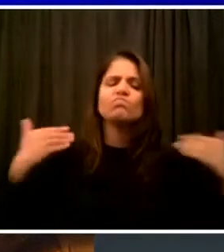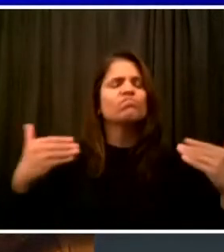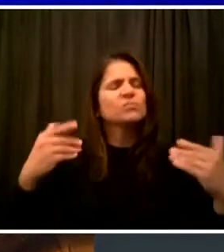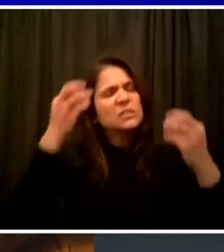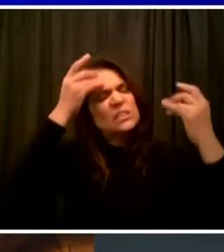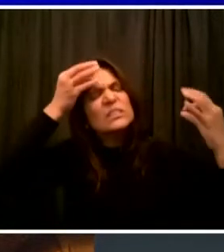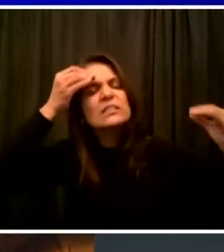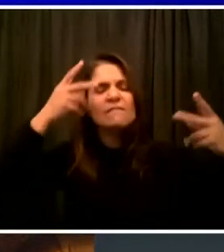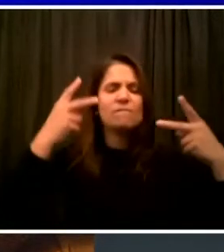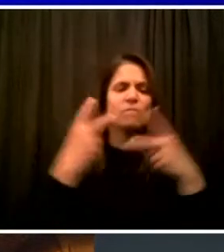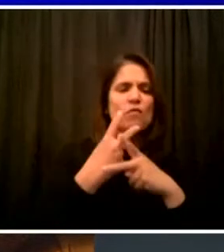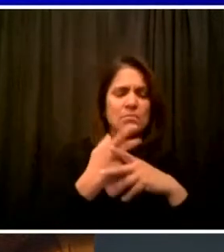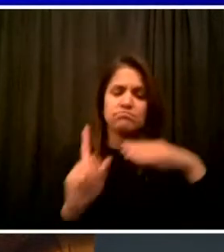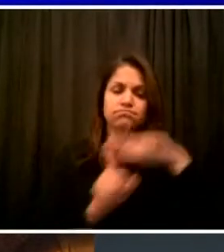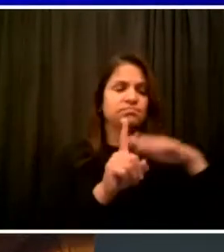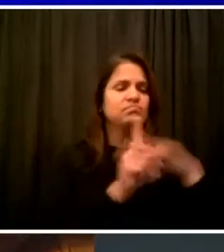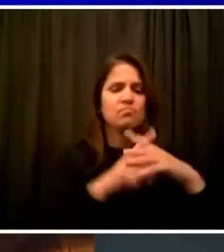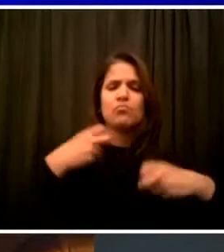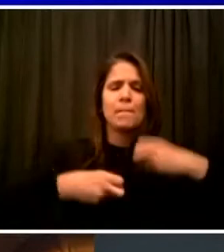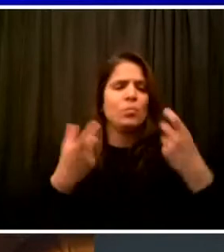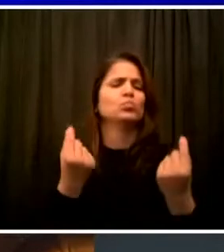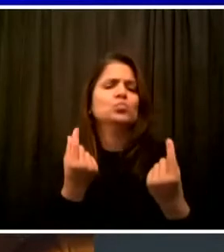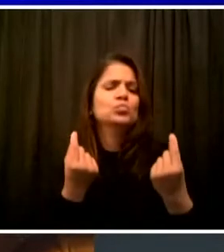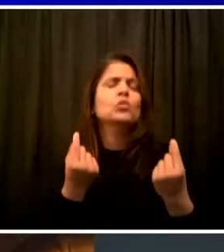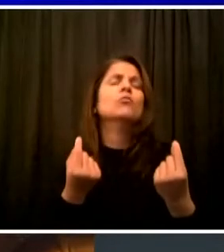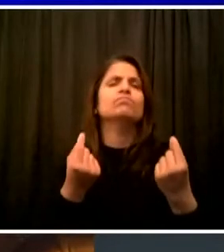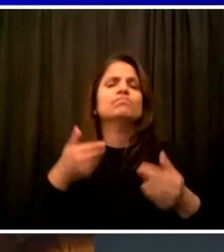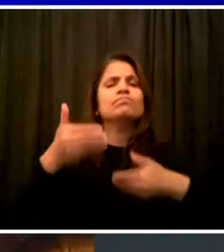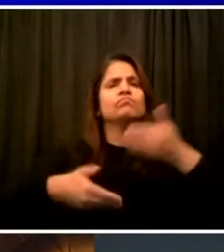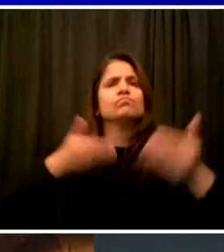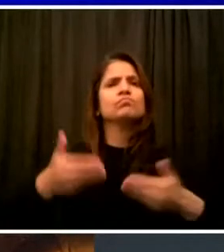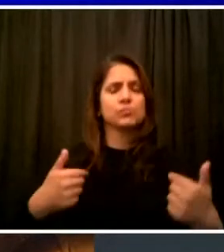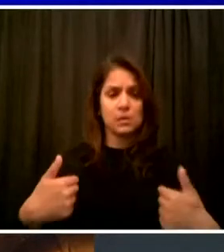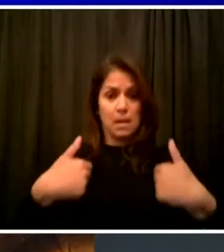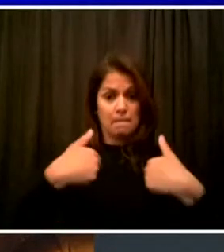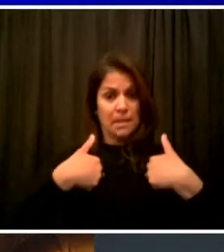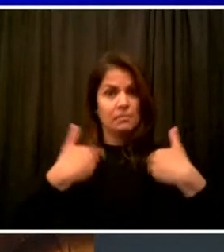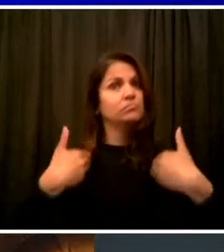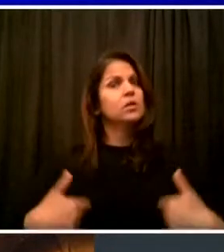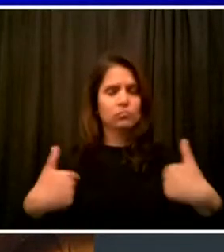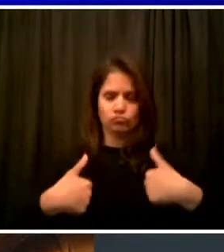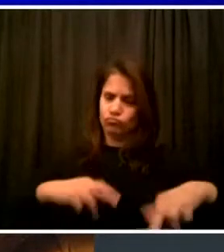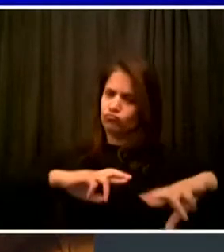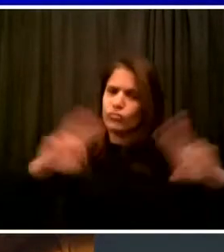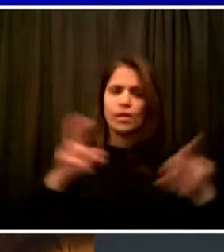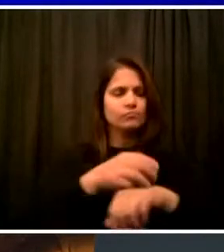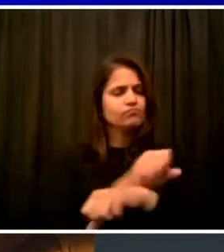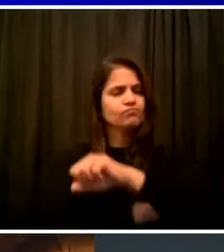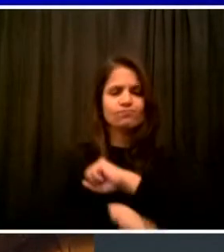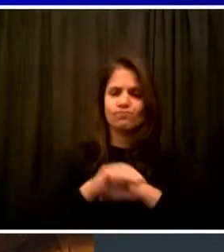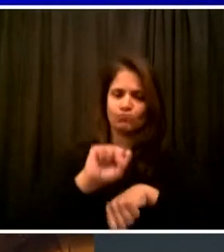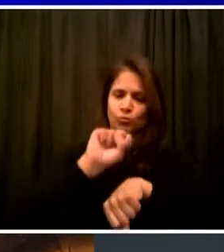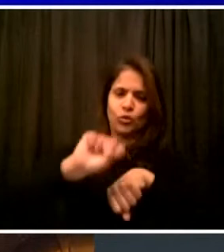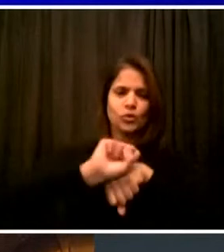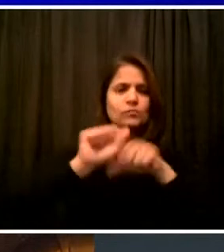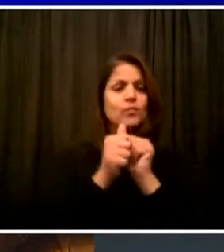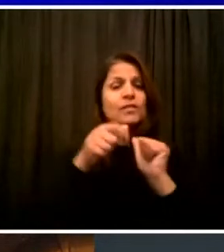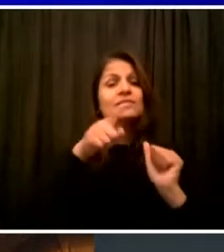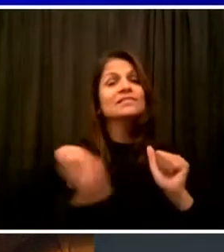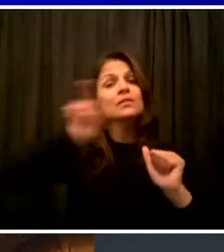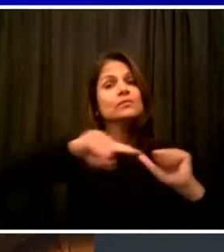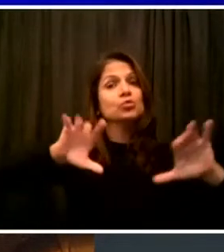businesses. And it also means we're going to have to find new forms of support from the larger business community, from the philanthropic community to help our small businesses.